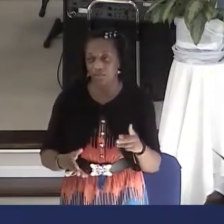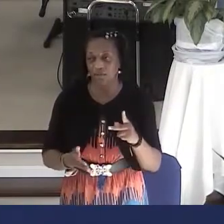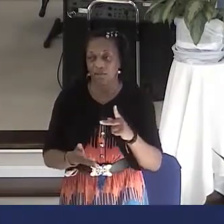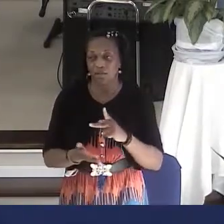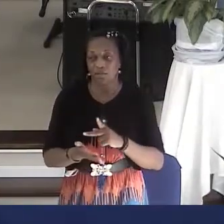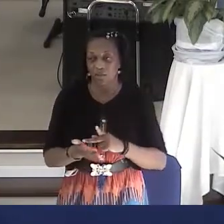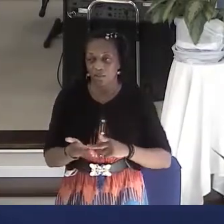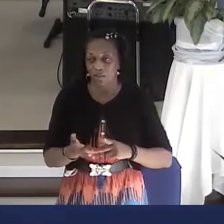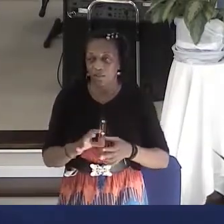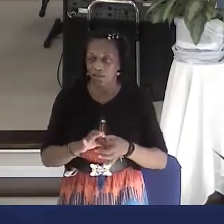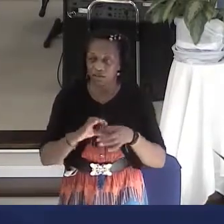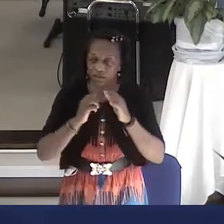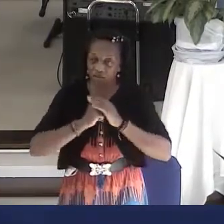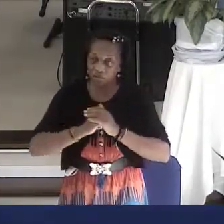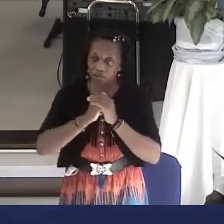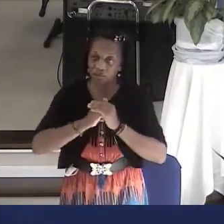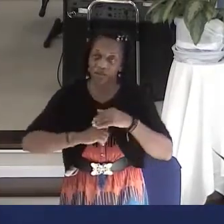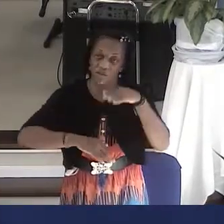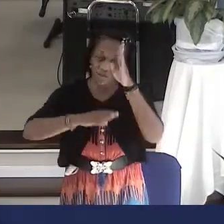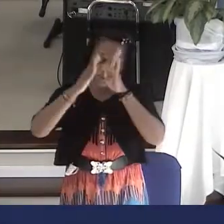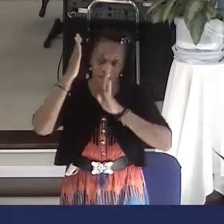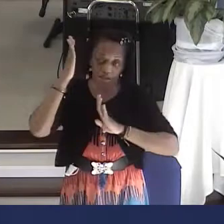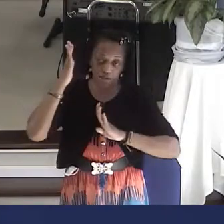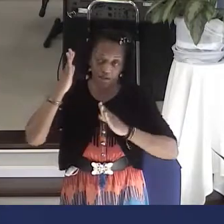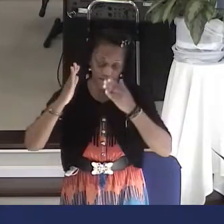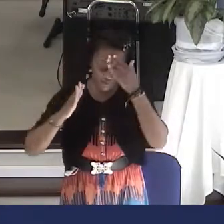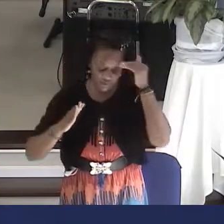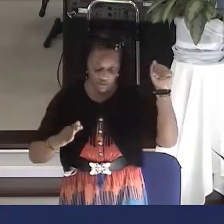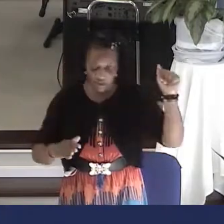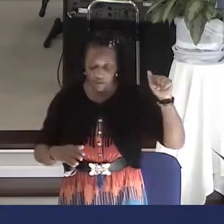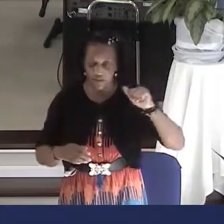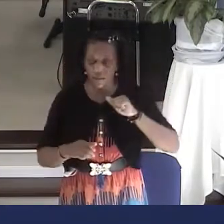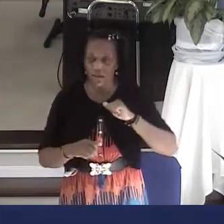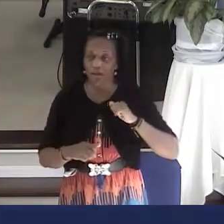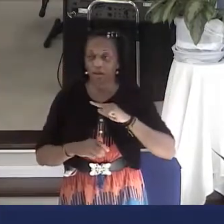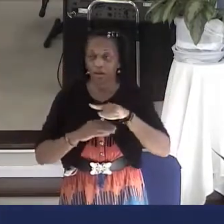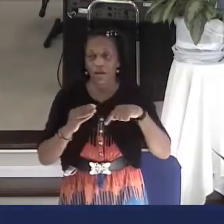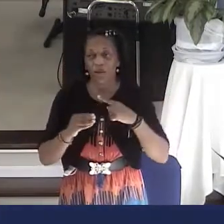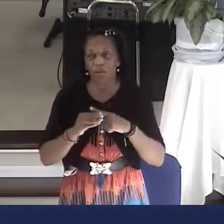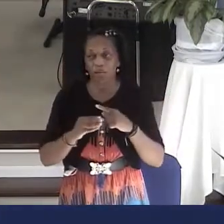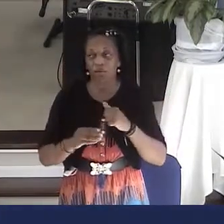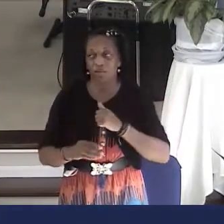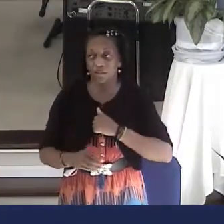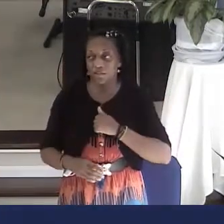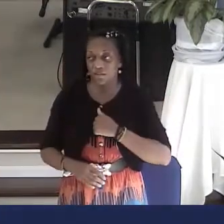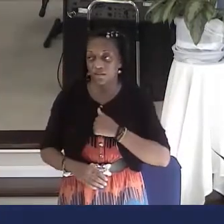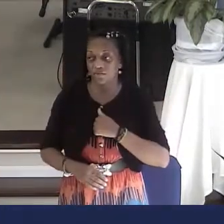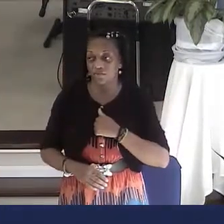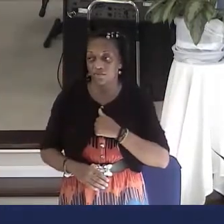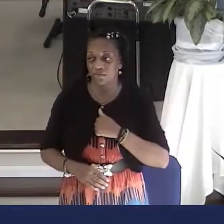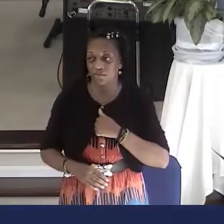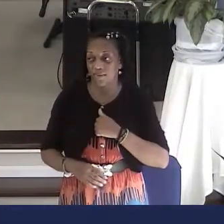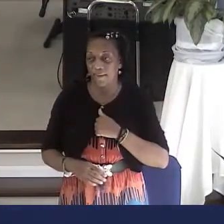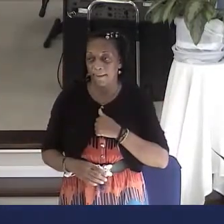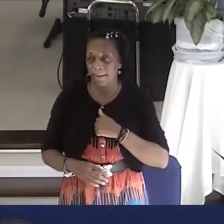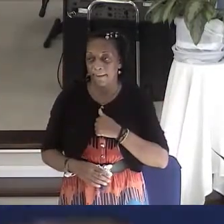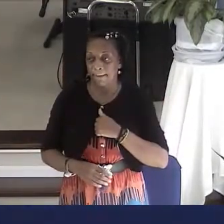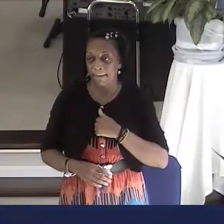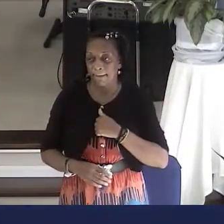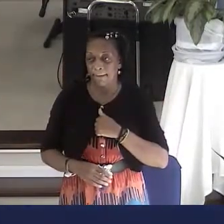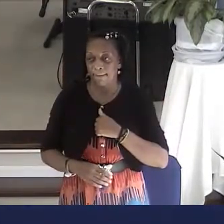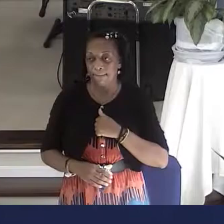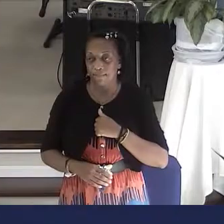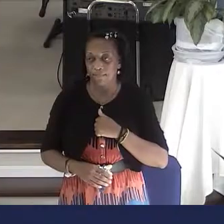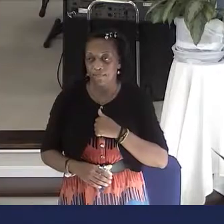about ourselves, what we need, but wanting him to take our will and conforming it to